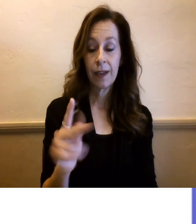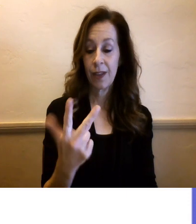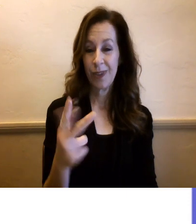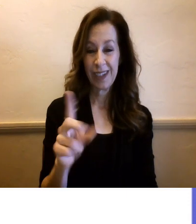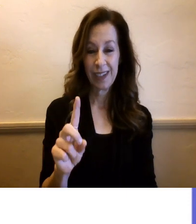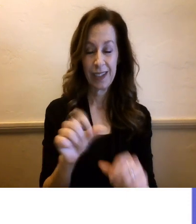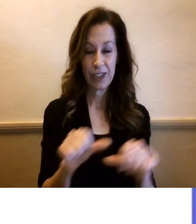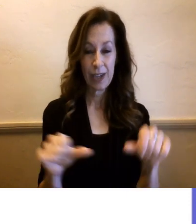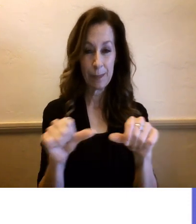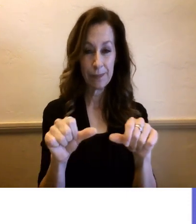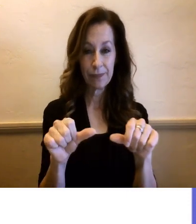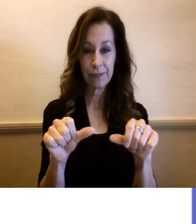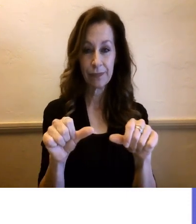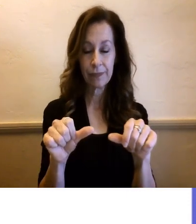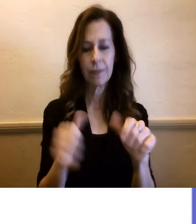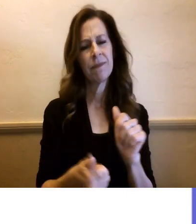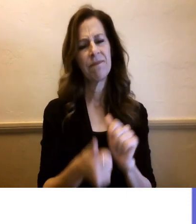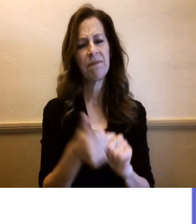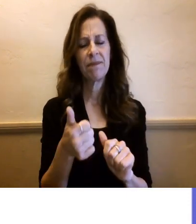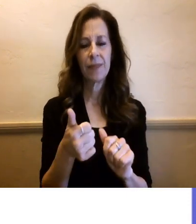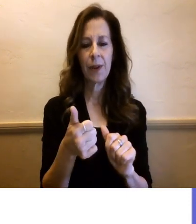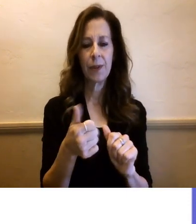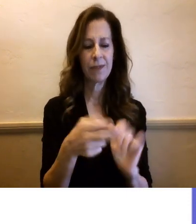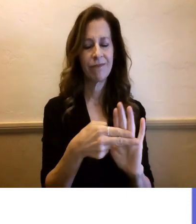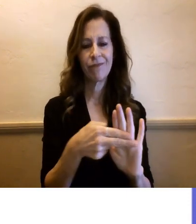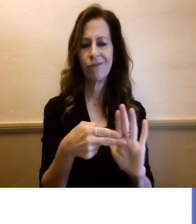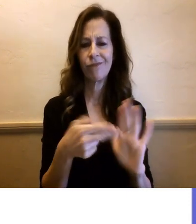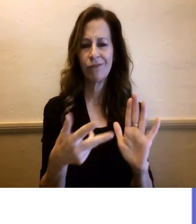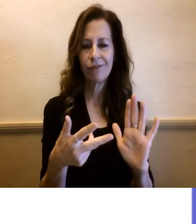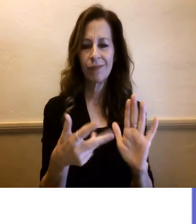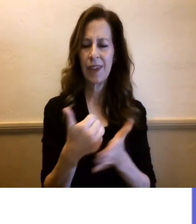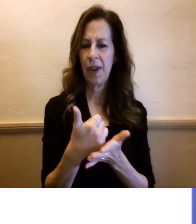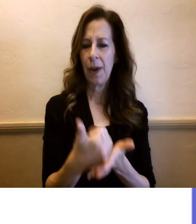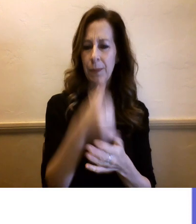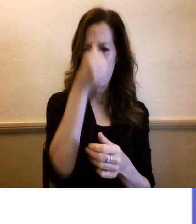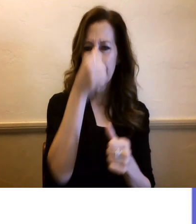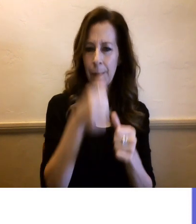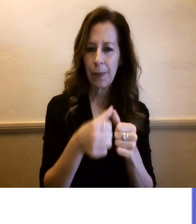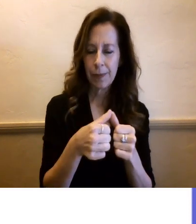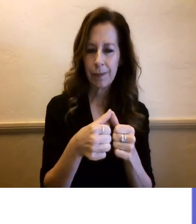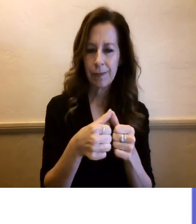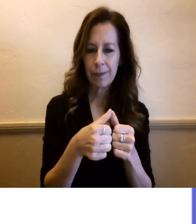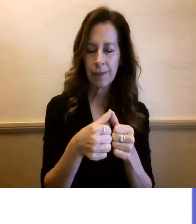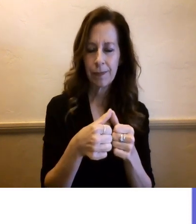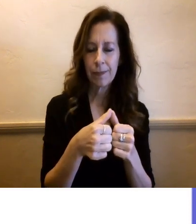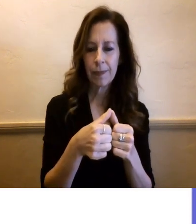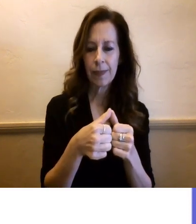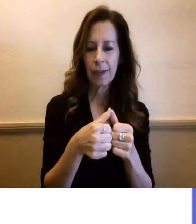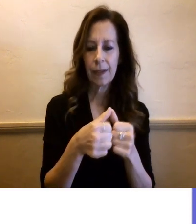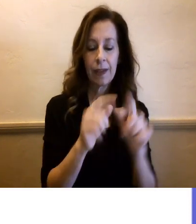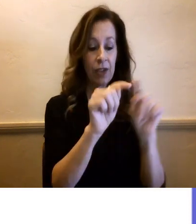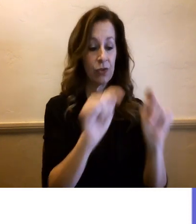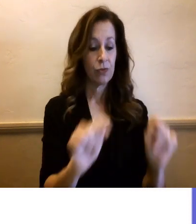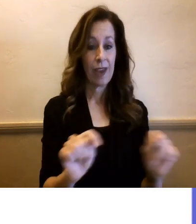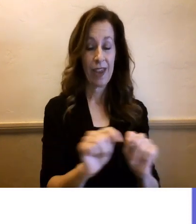All right, so for 3D shapes, most of these are categorized to help us remember them.